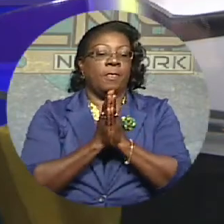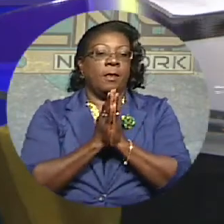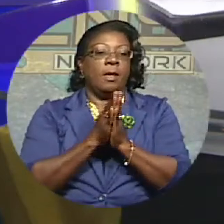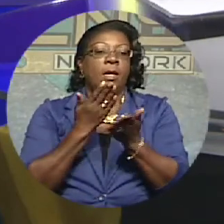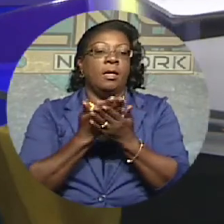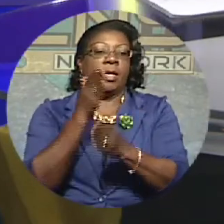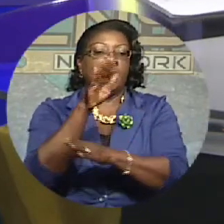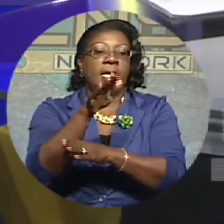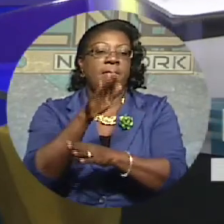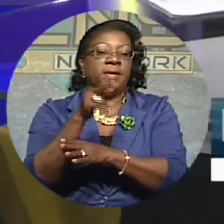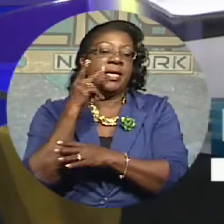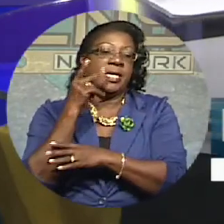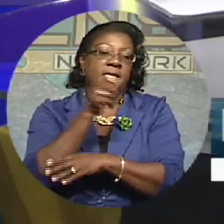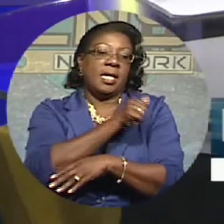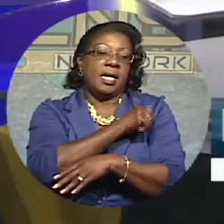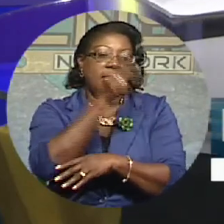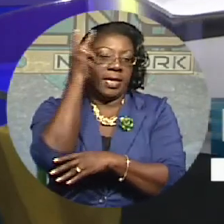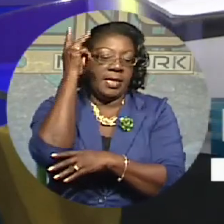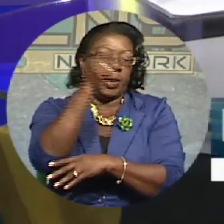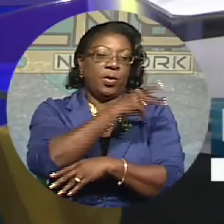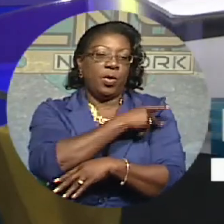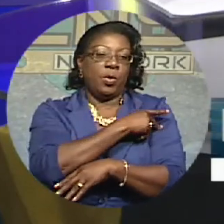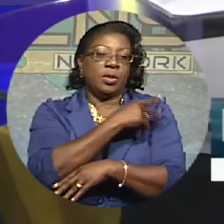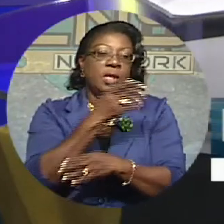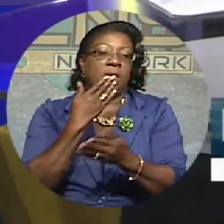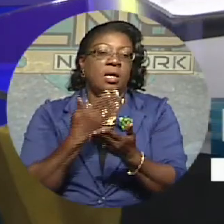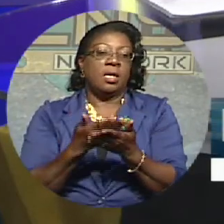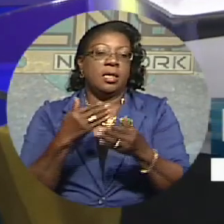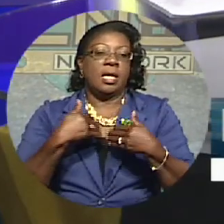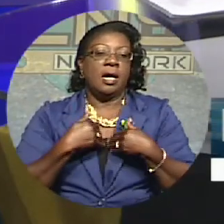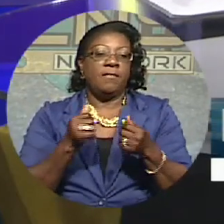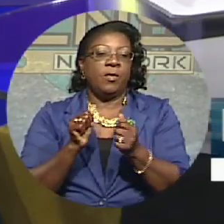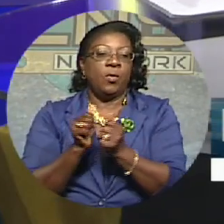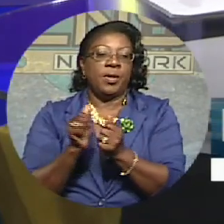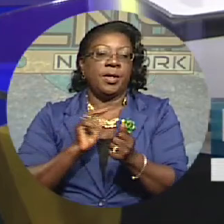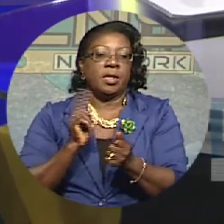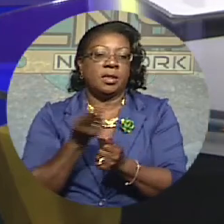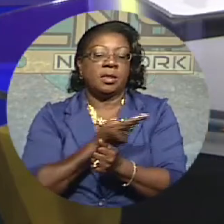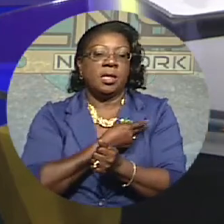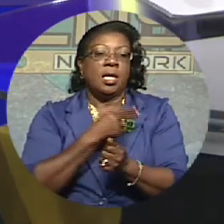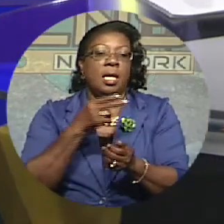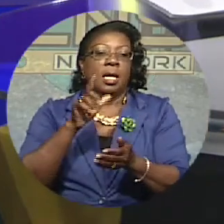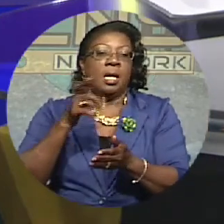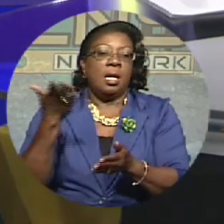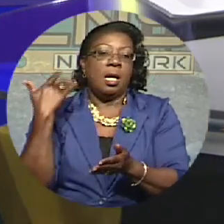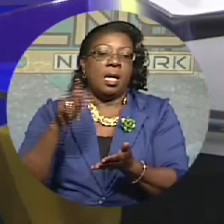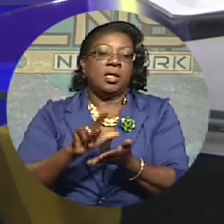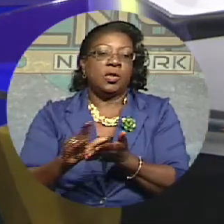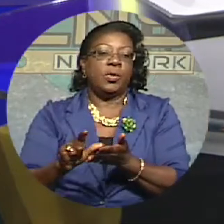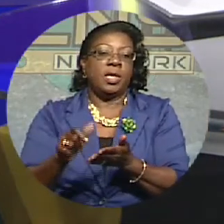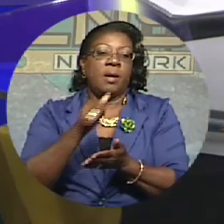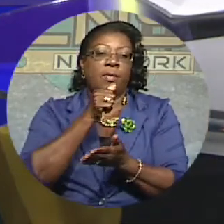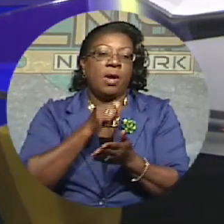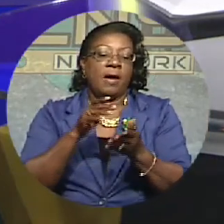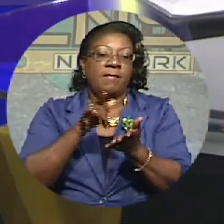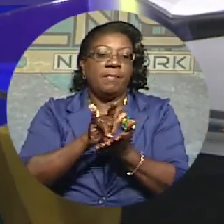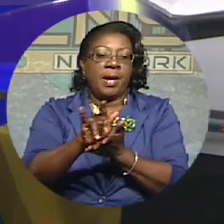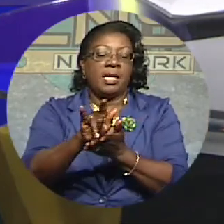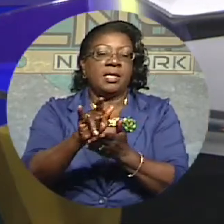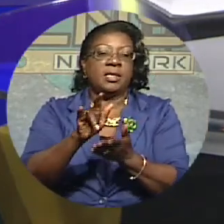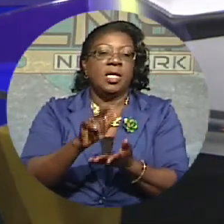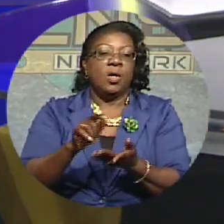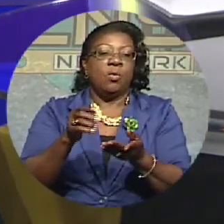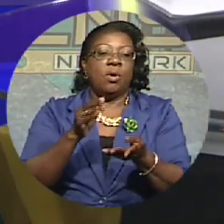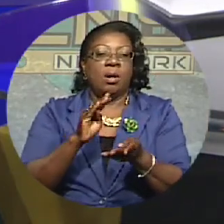Good evening, everyone. I'm Keishla Adderley. And I'm Candino Knowles. As always, it's good to have you with us. Last week, private pilots were up in arms over